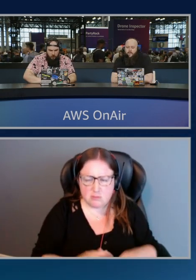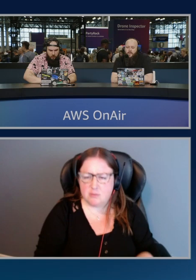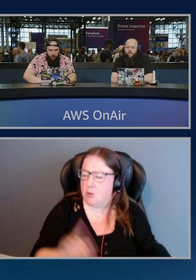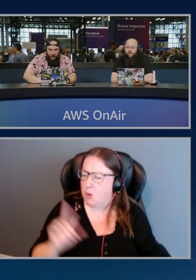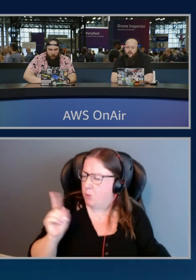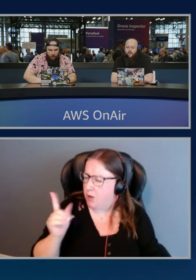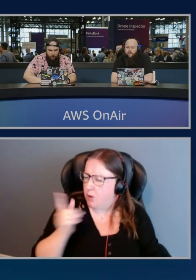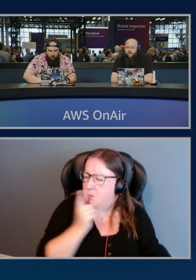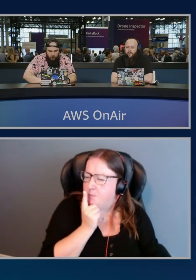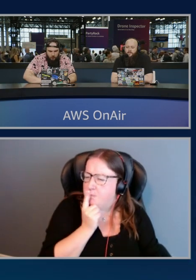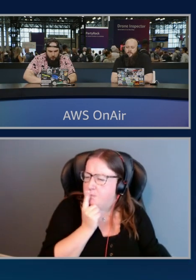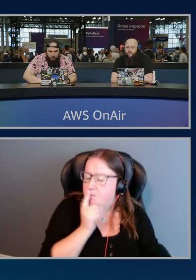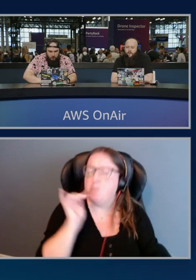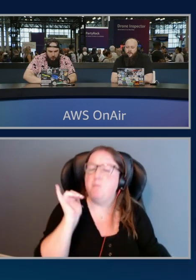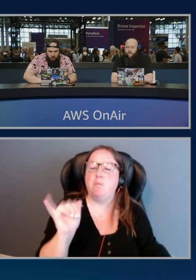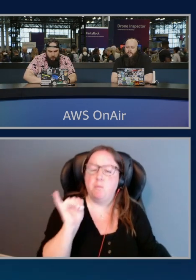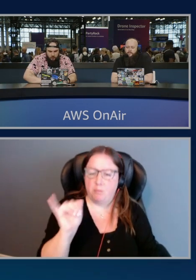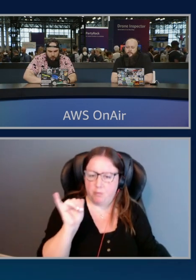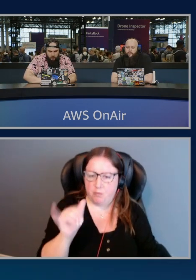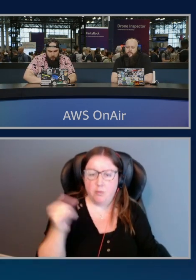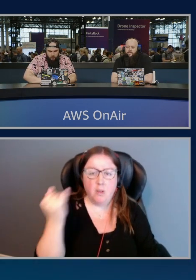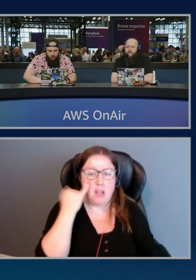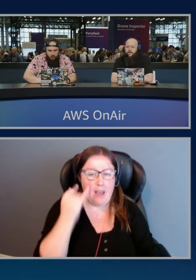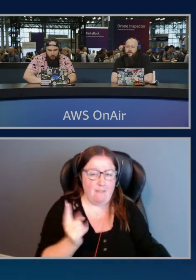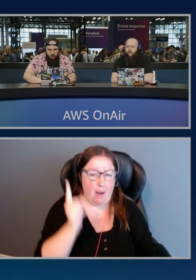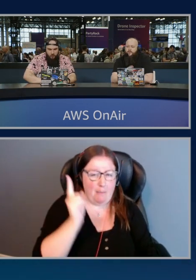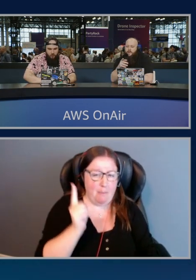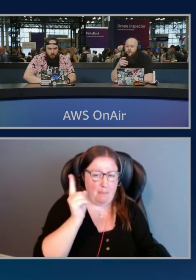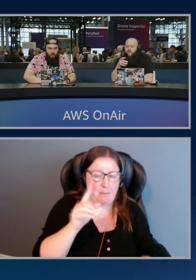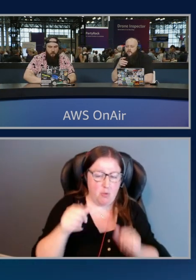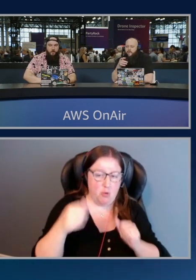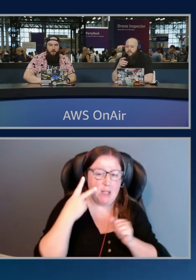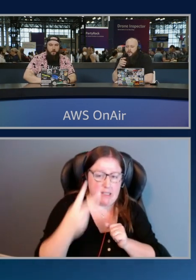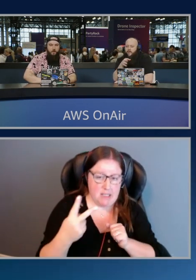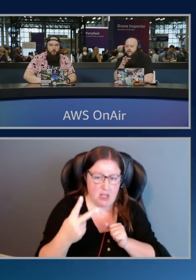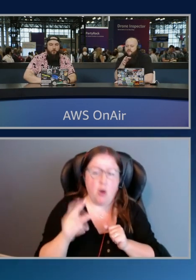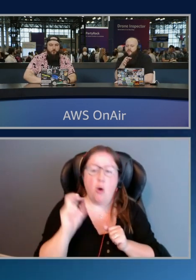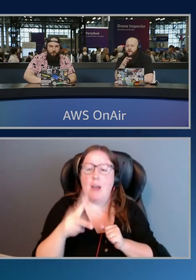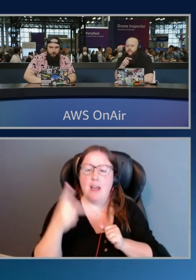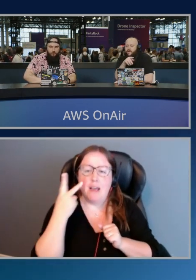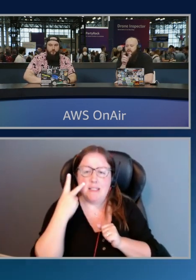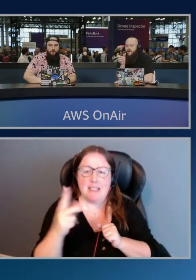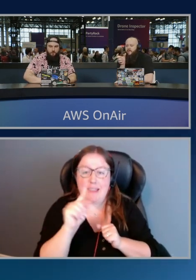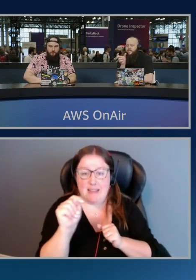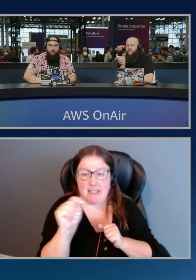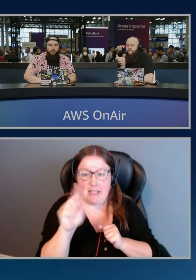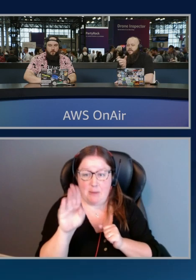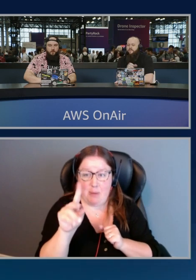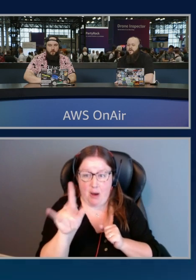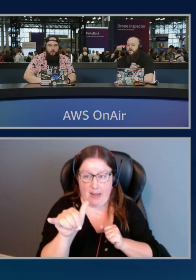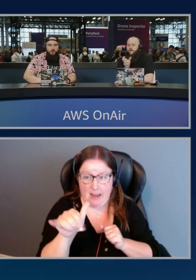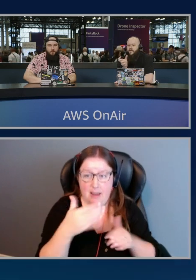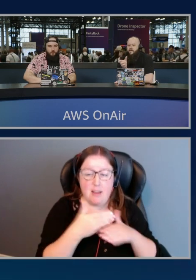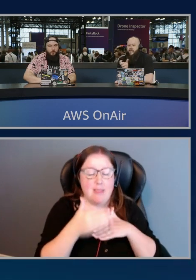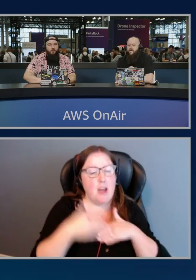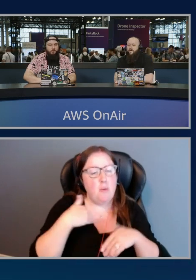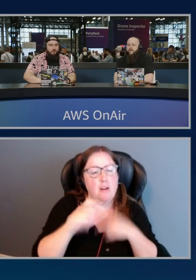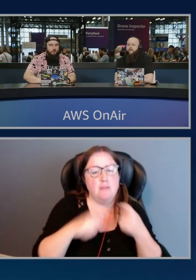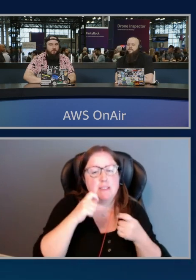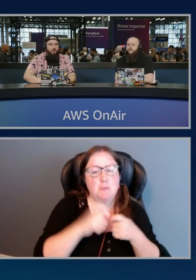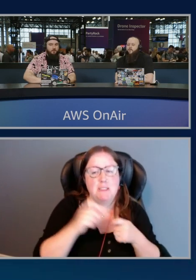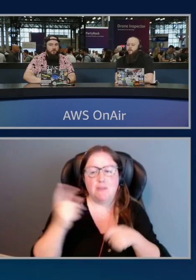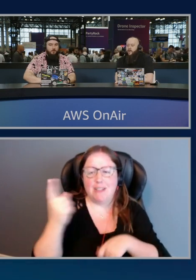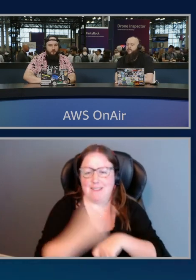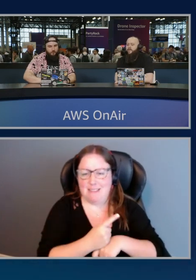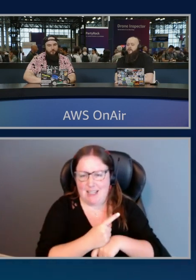So okay. Yeah. So if you go a little bit up, you can see there, okay, cool. So I'm looking for the T body, and then from there basically there's a specific, the date pattern